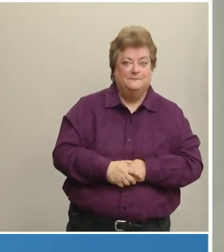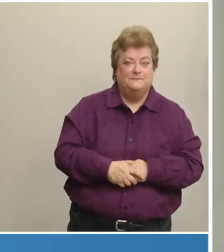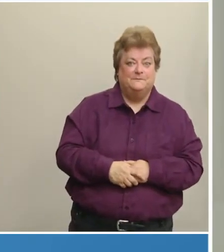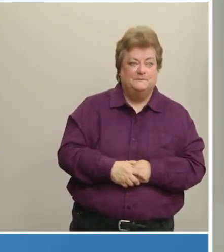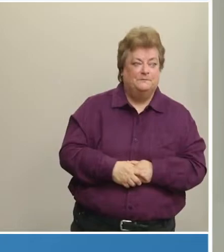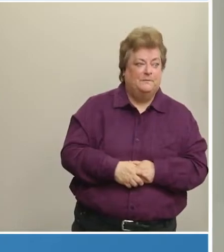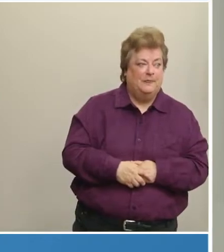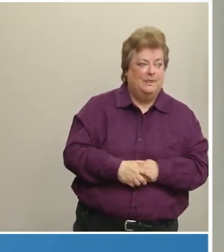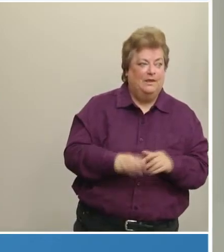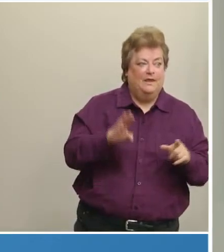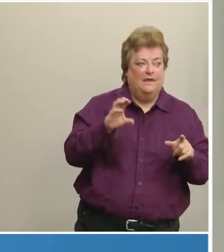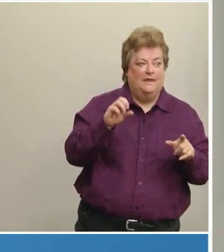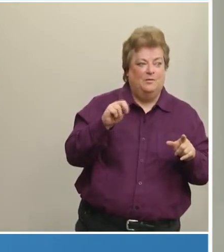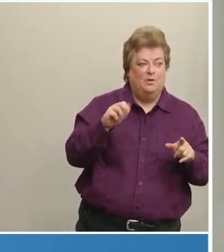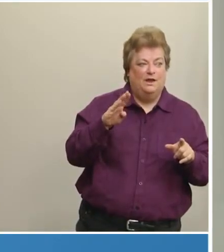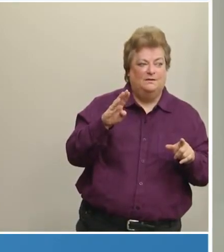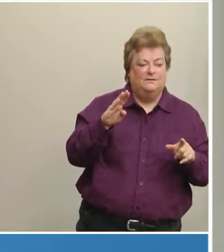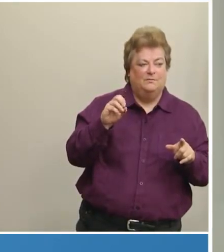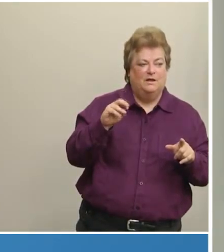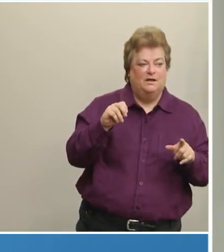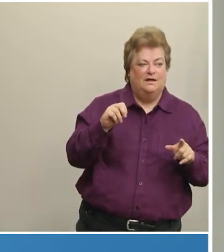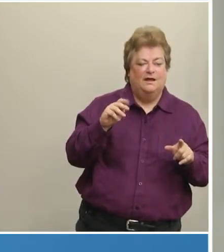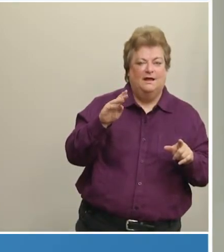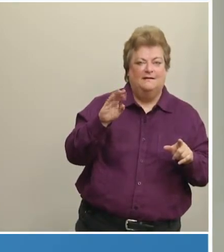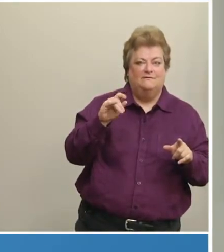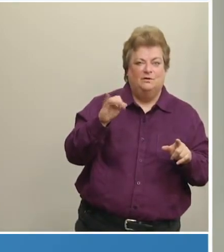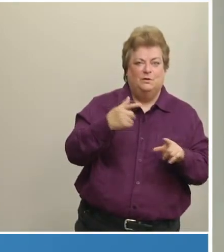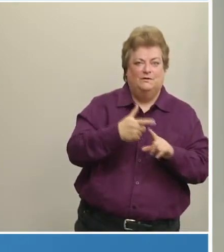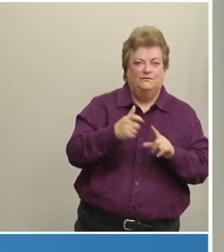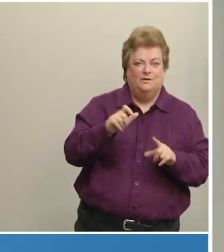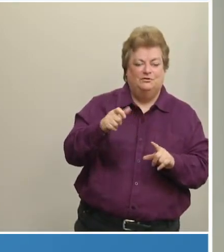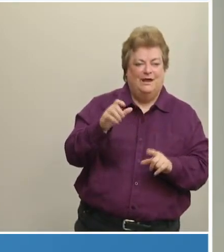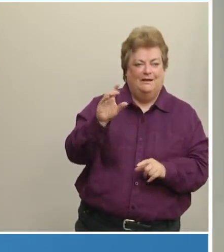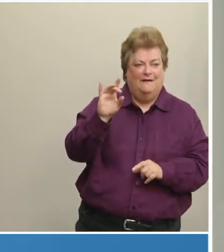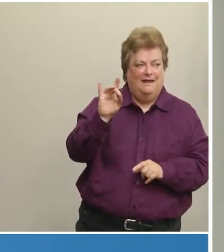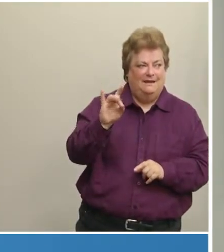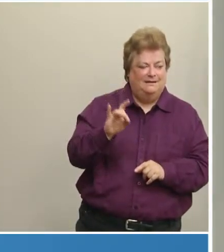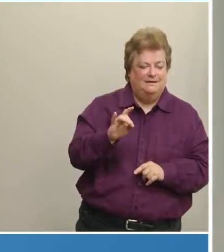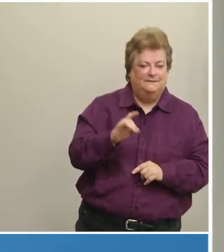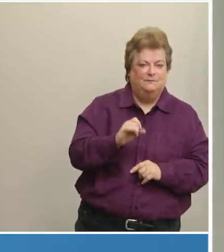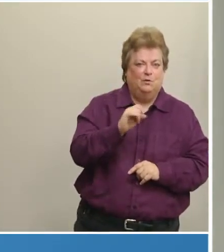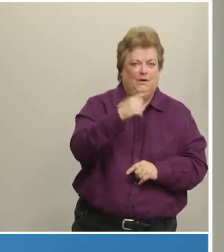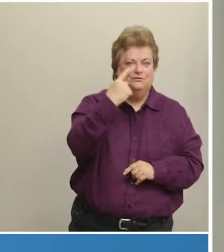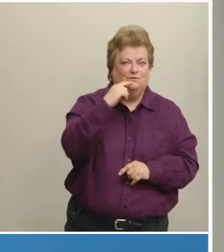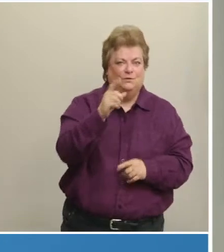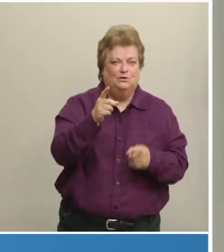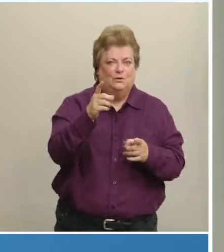This is Brent with Channel 8. I have a question for Director Lopez. She'll be right here.